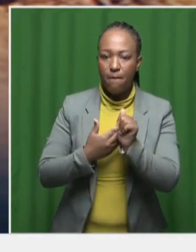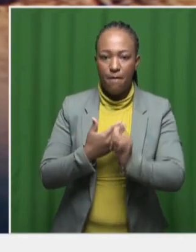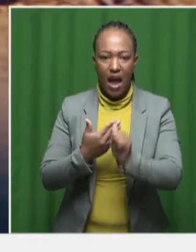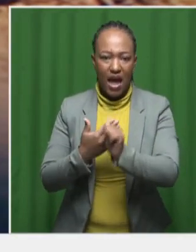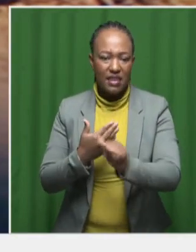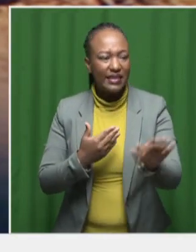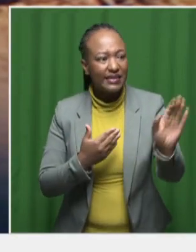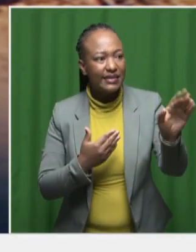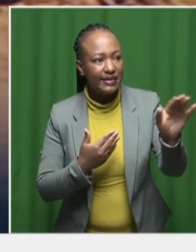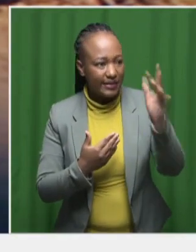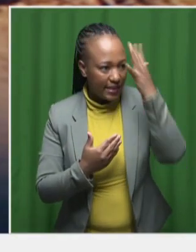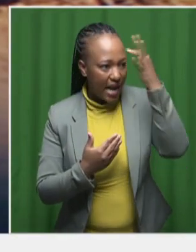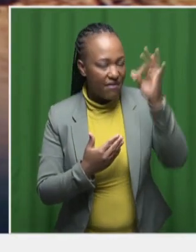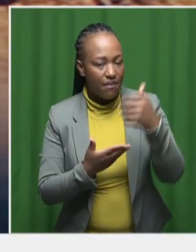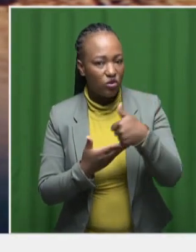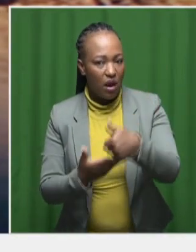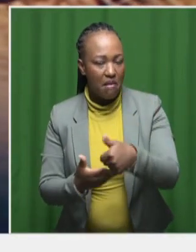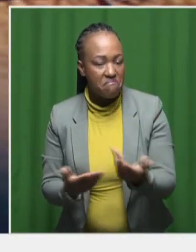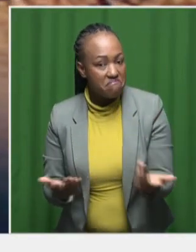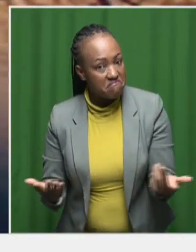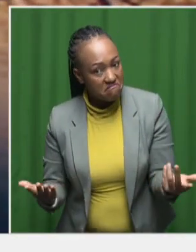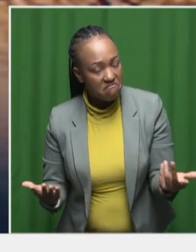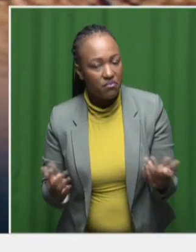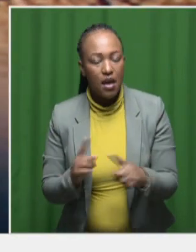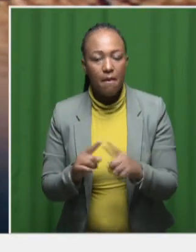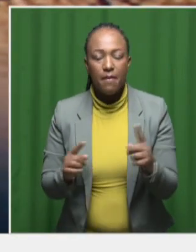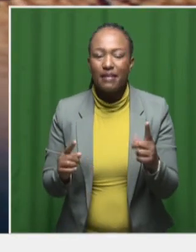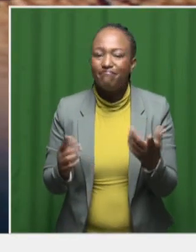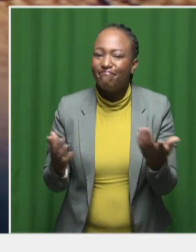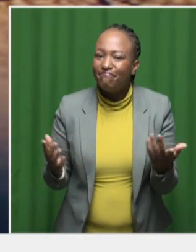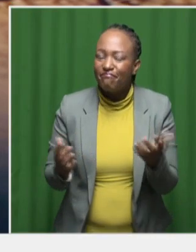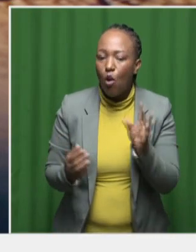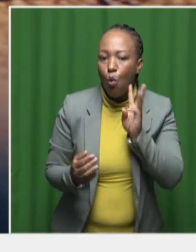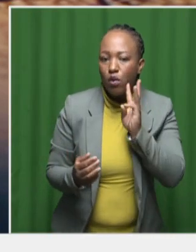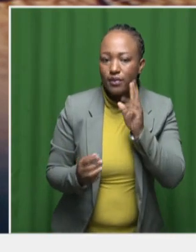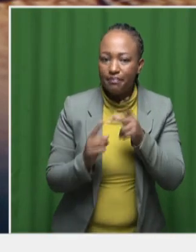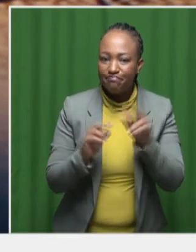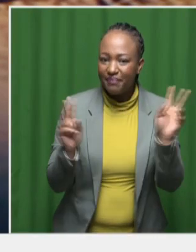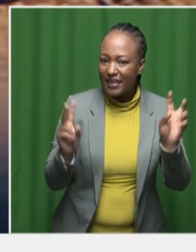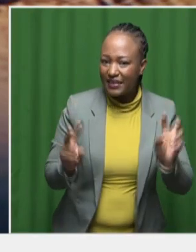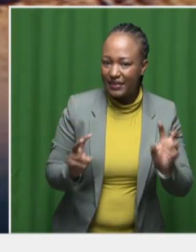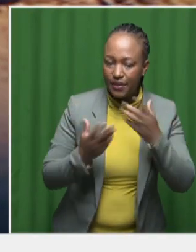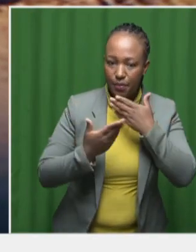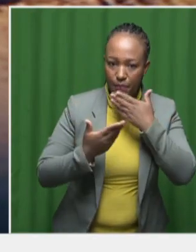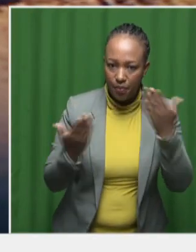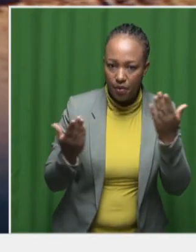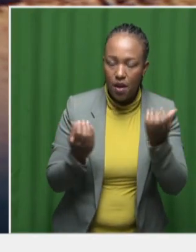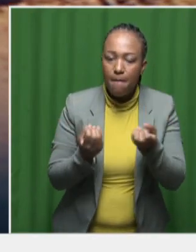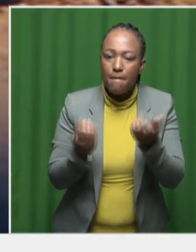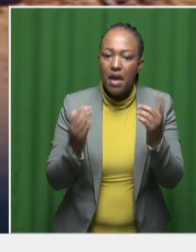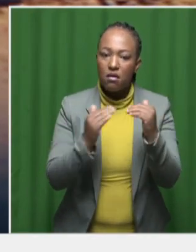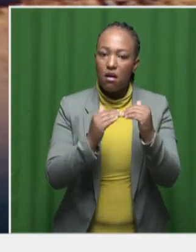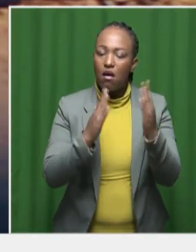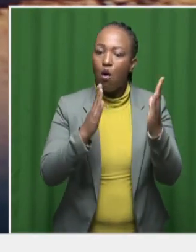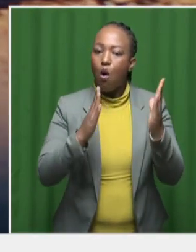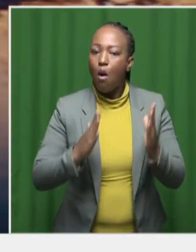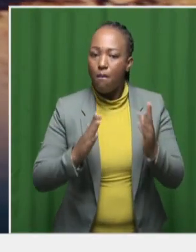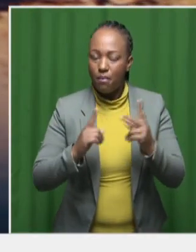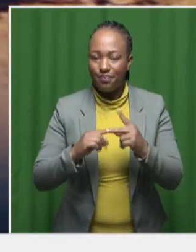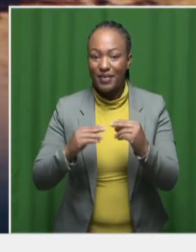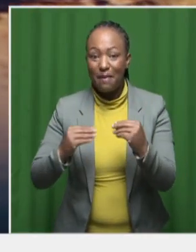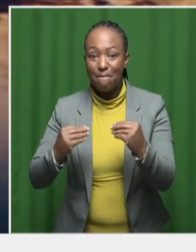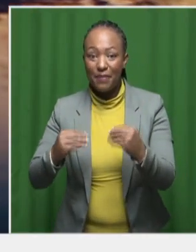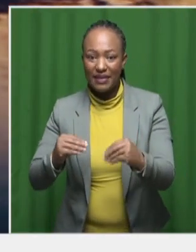left communities across the province without essential services like water and electricity. Thousands of homes and businesses were affected